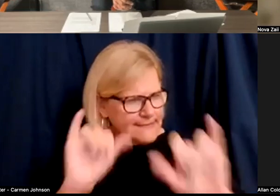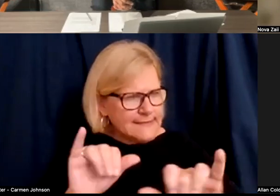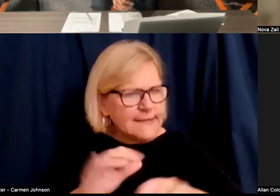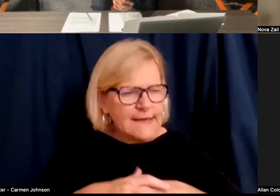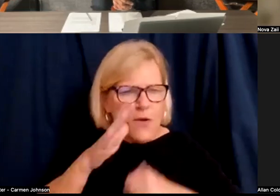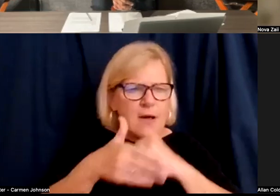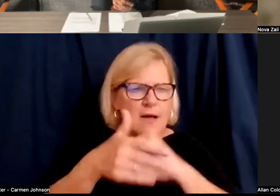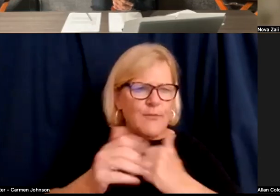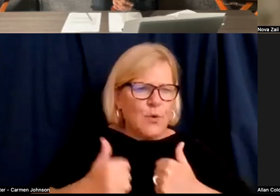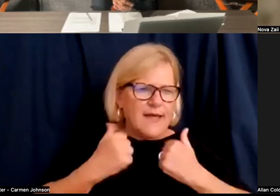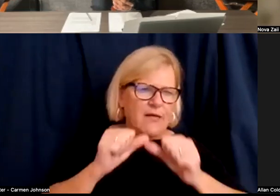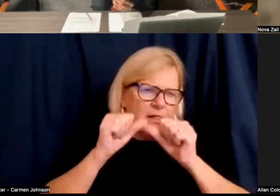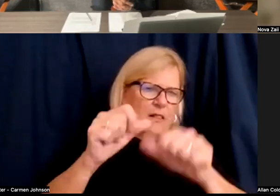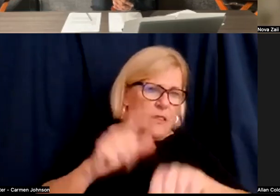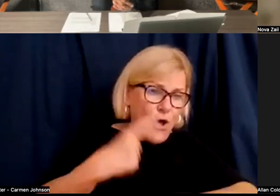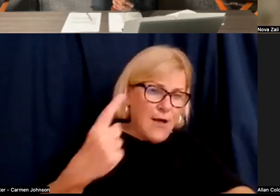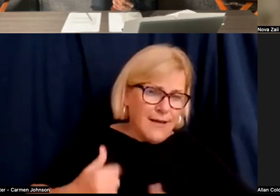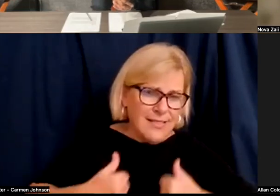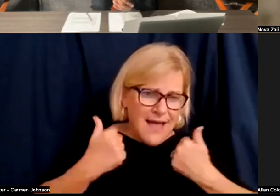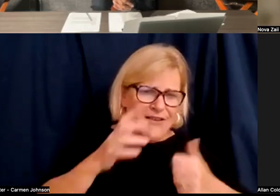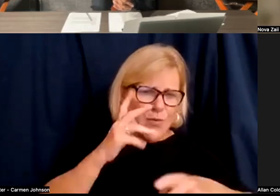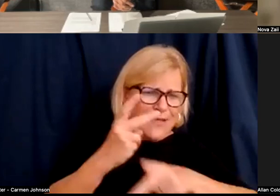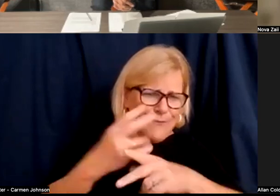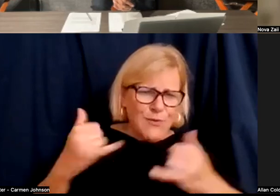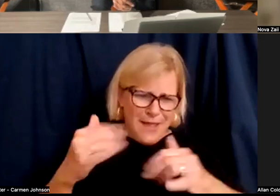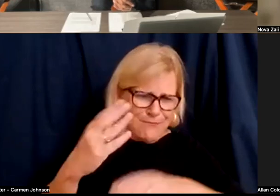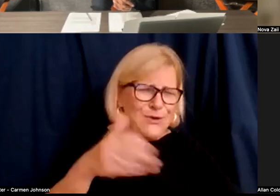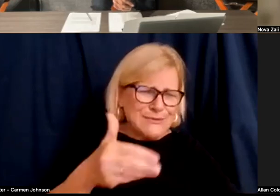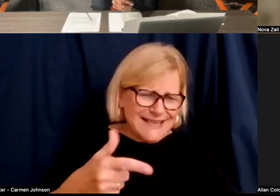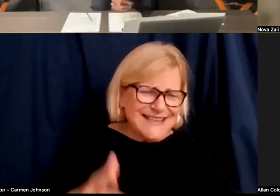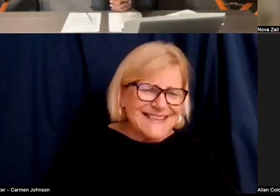That'll help you to live a longer life, and that'll keep you playing music.